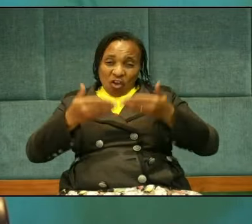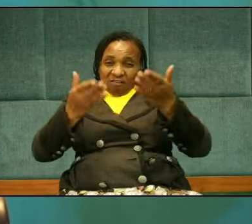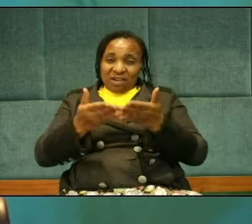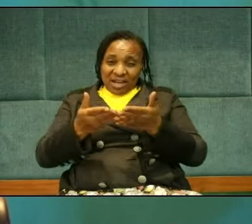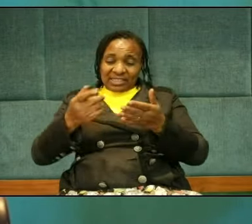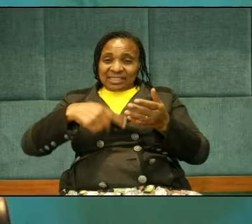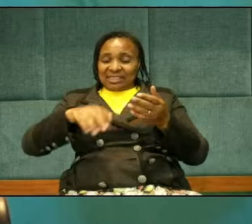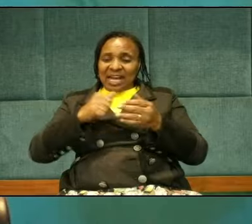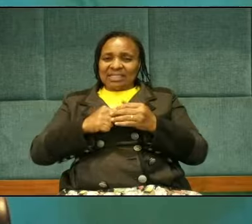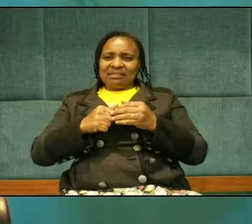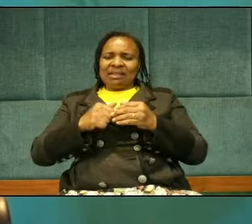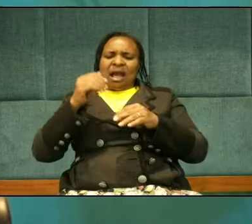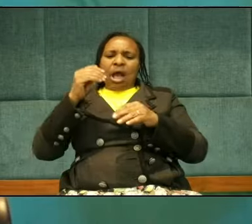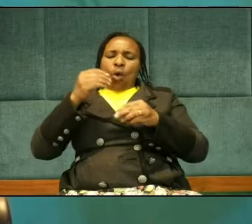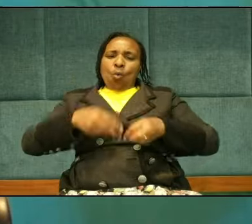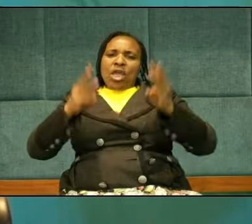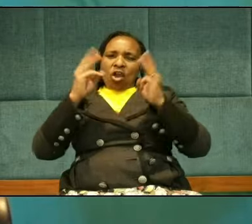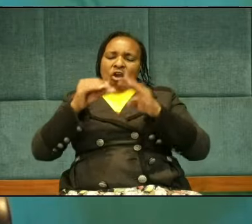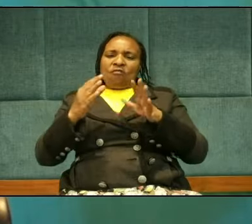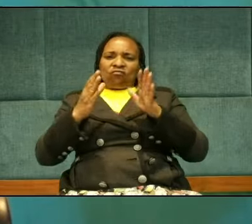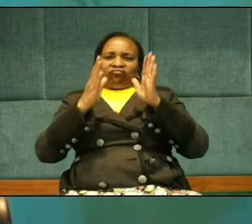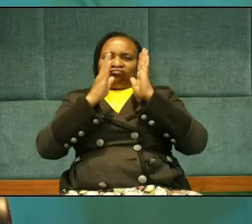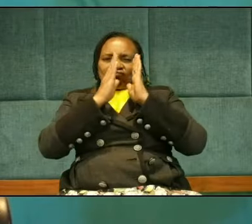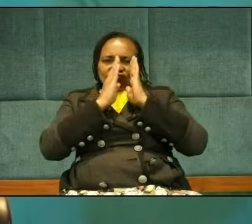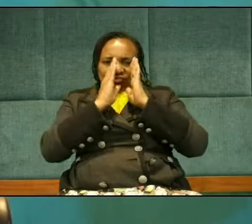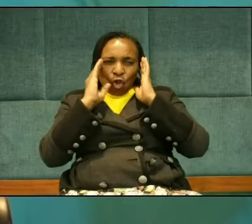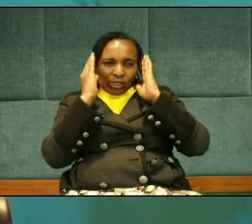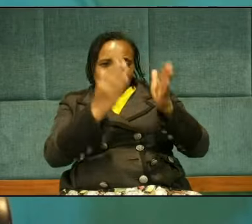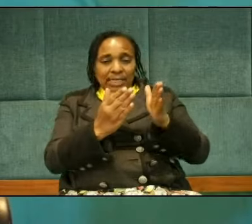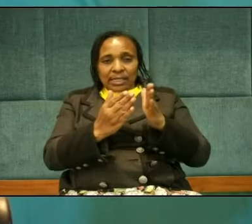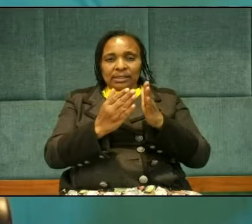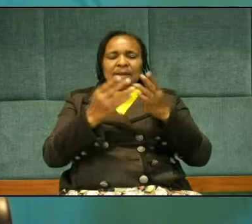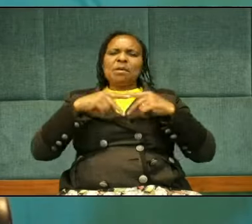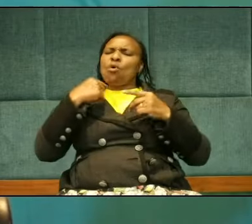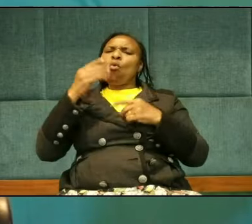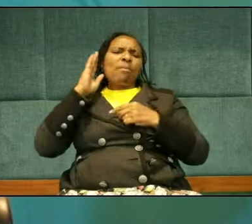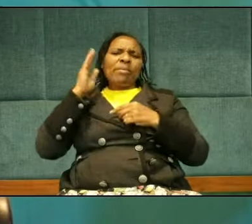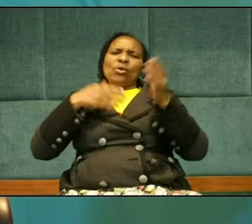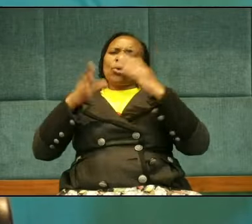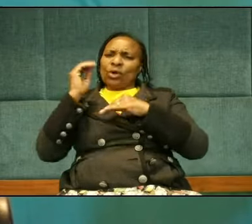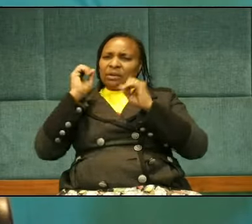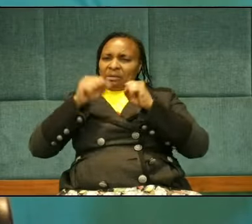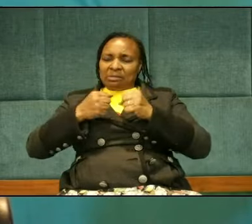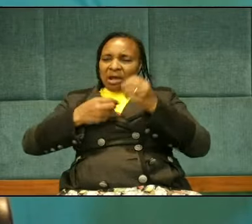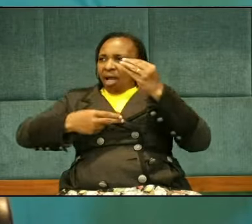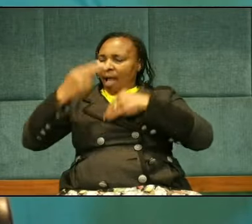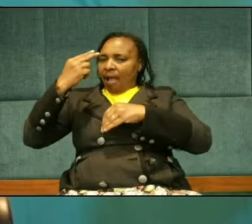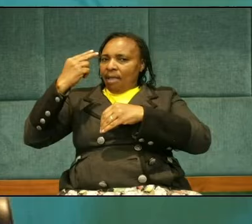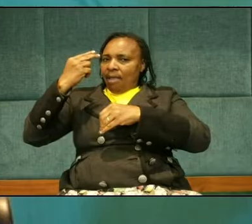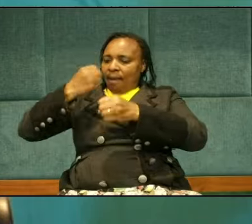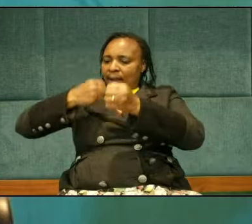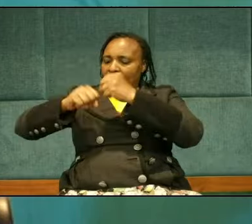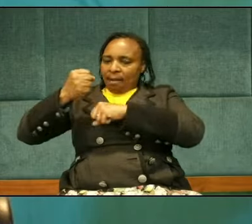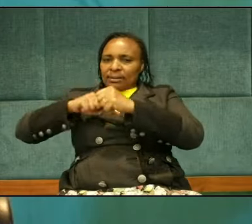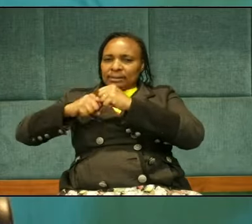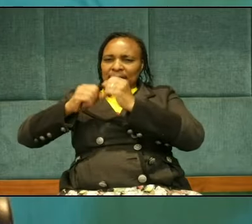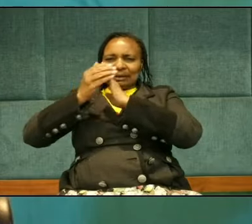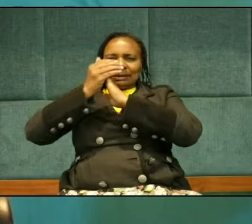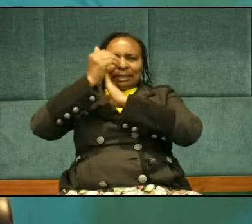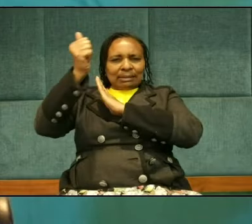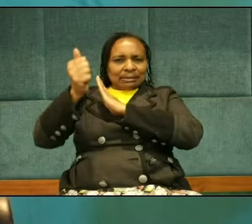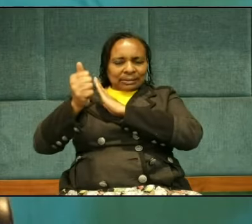of consecration. The people who obey God actually seem to be higher performing, more intelligent,